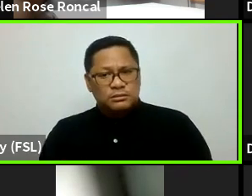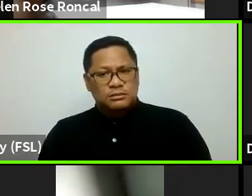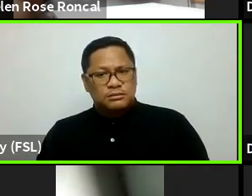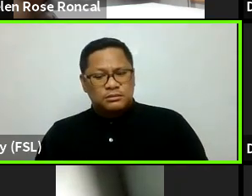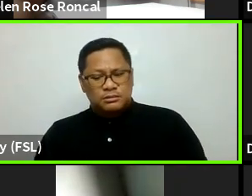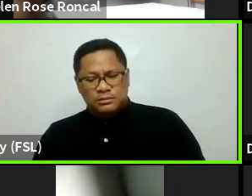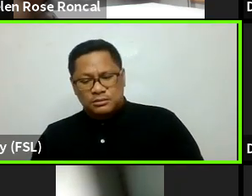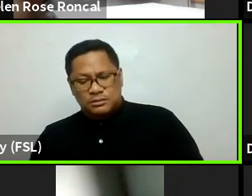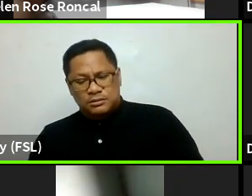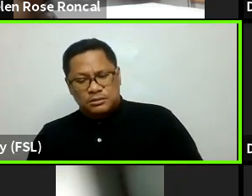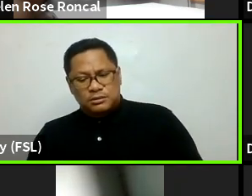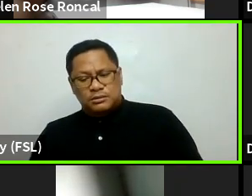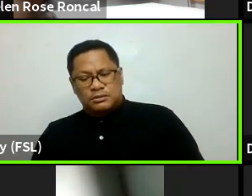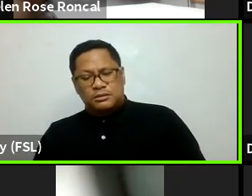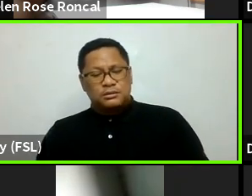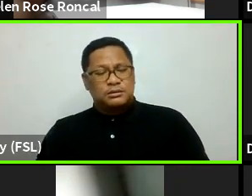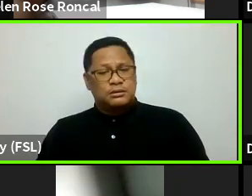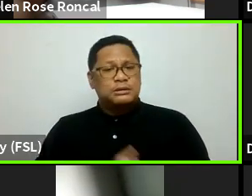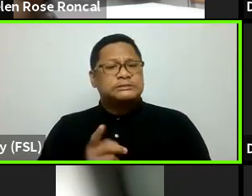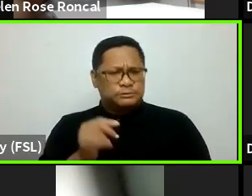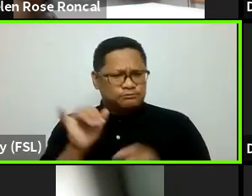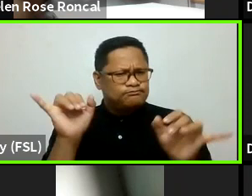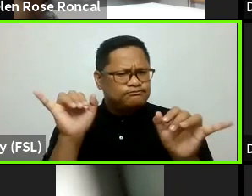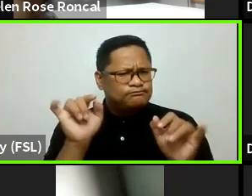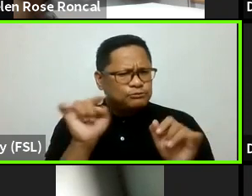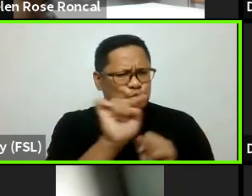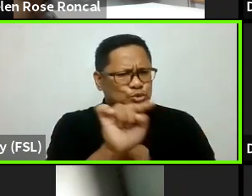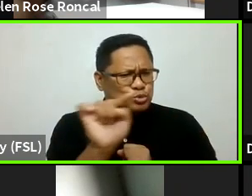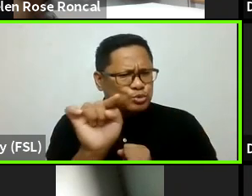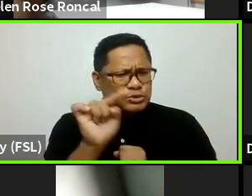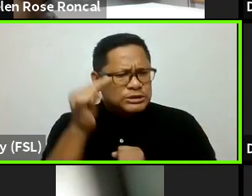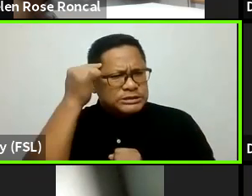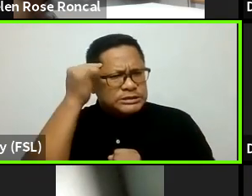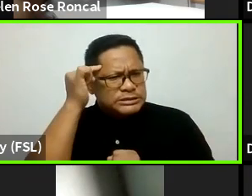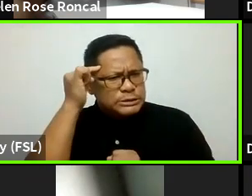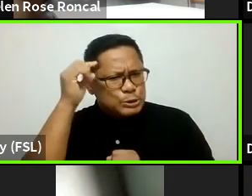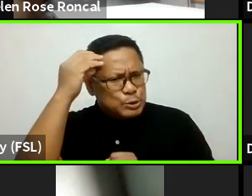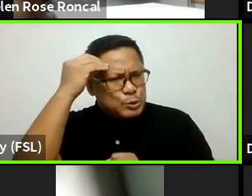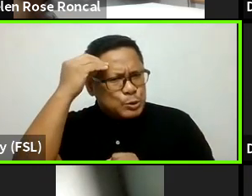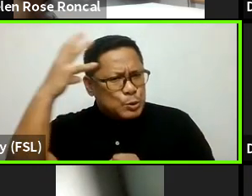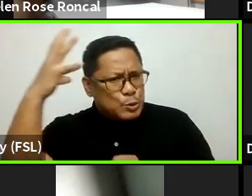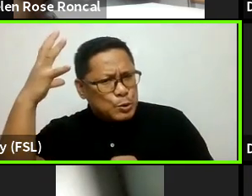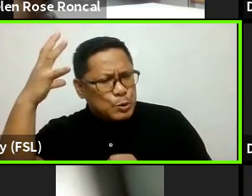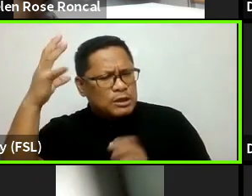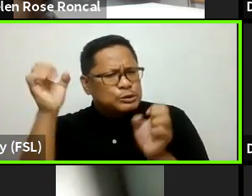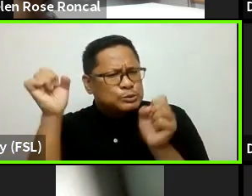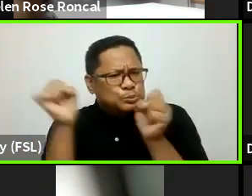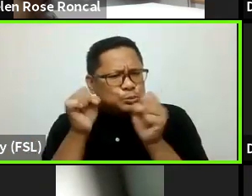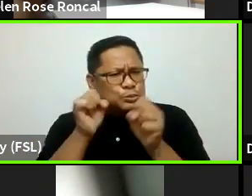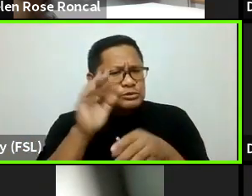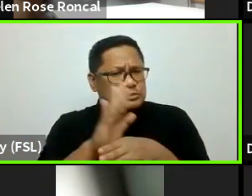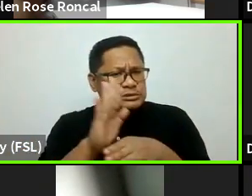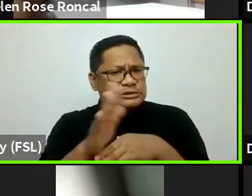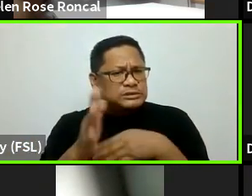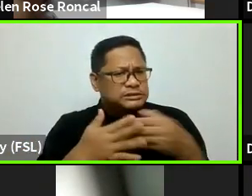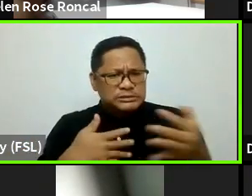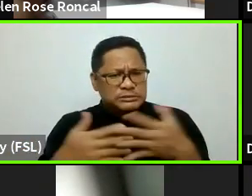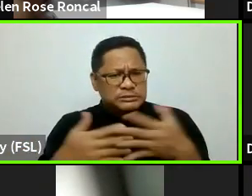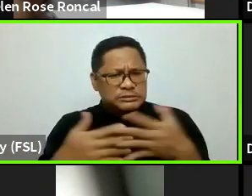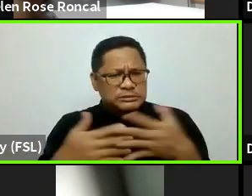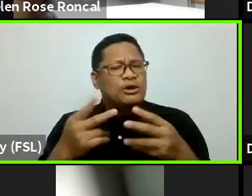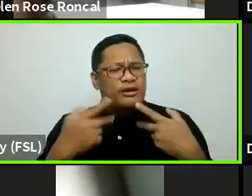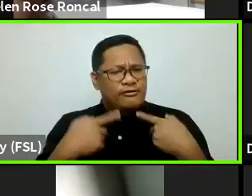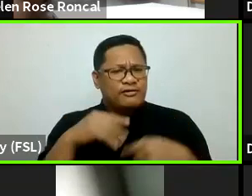I'm saying think like a small businessman, think like a medium scale businessman, even if you have a cottage